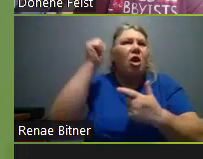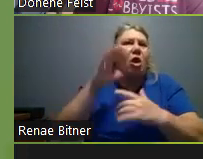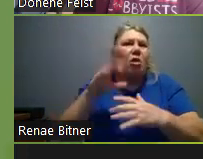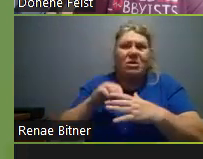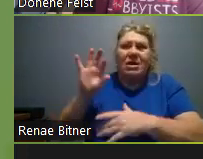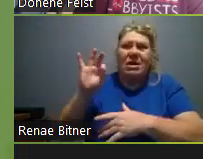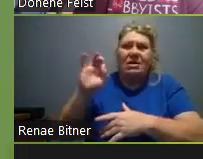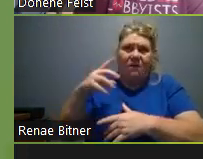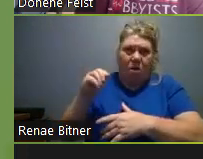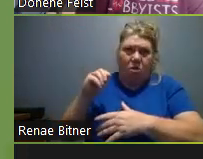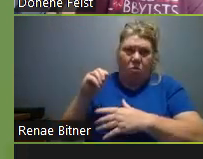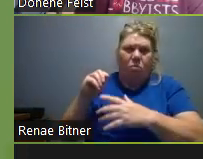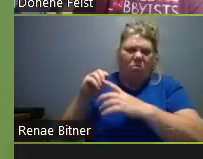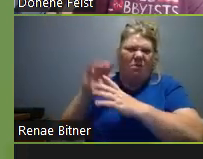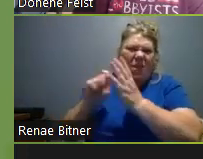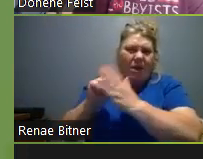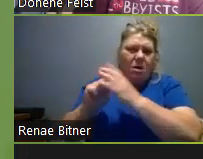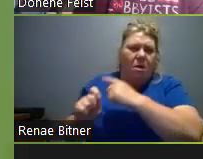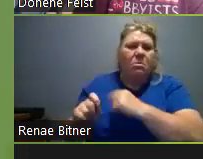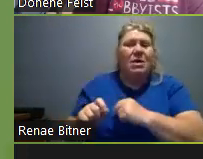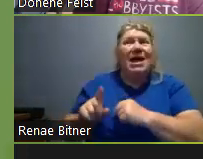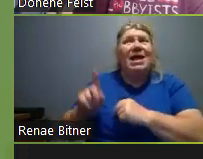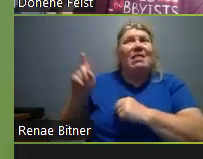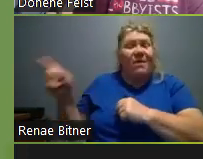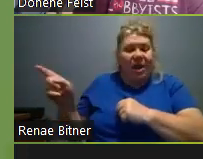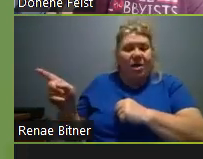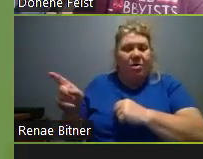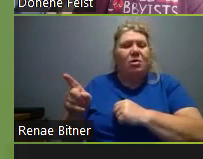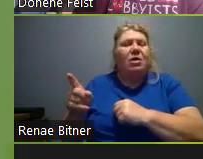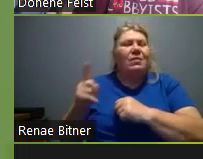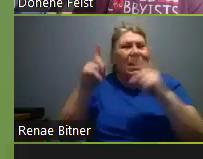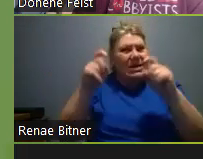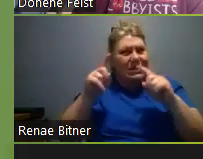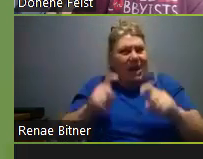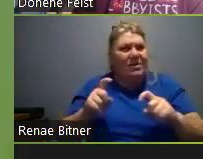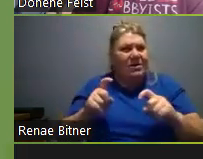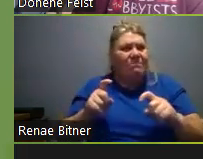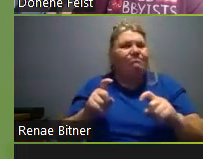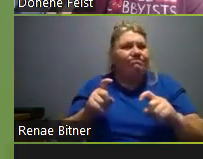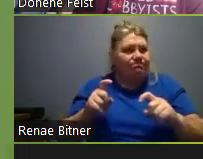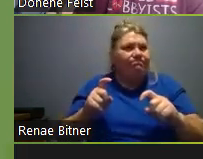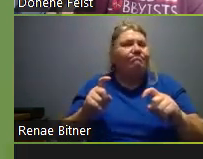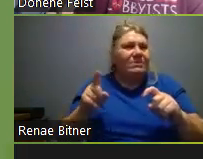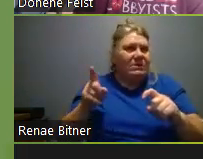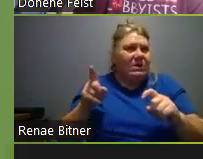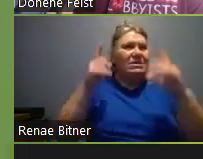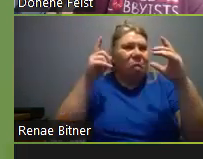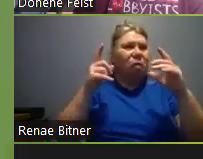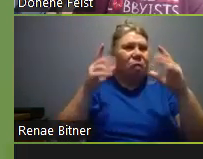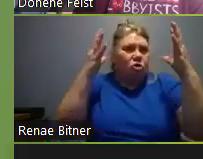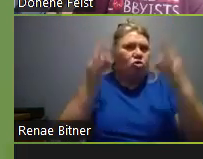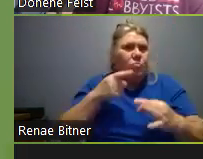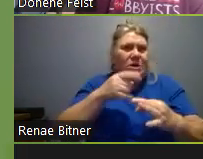at the time. And it was there that he was diagnosed with his hearing impairment.